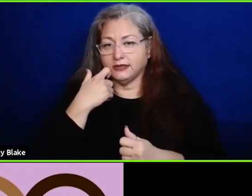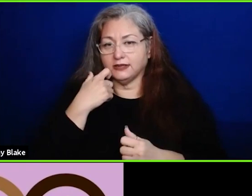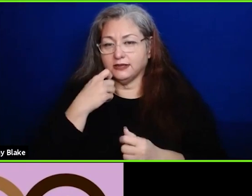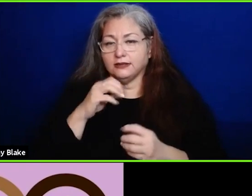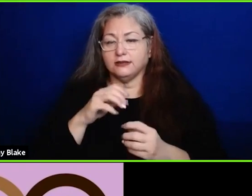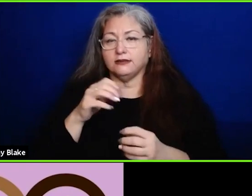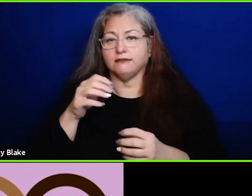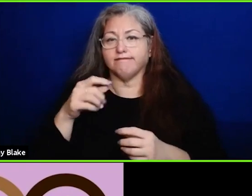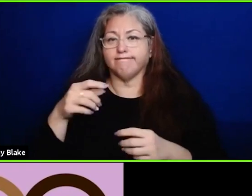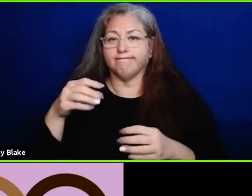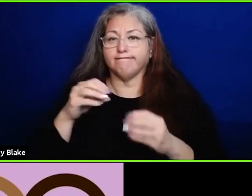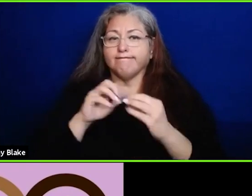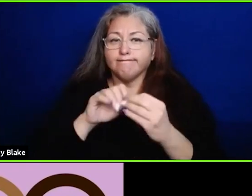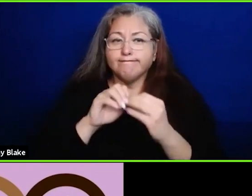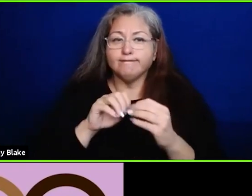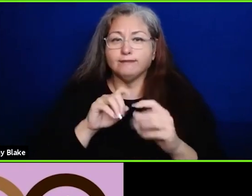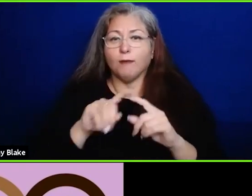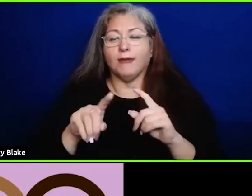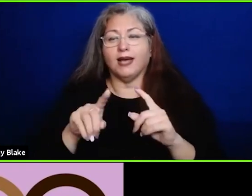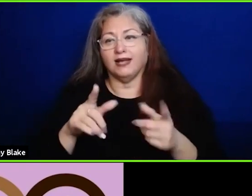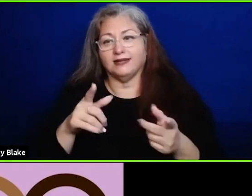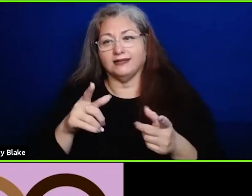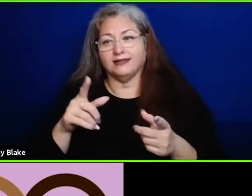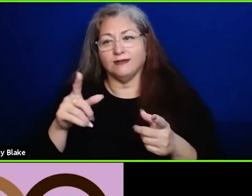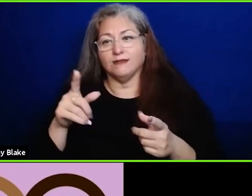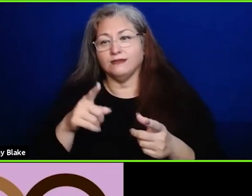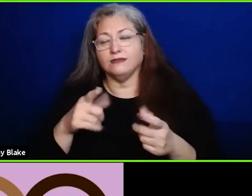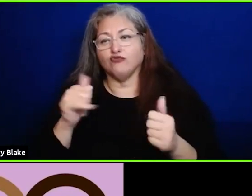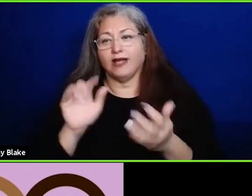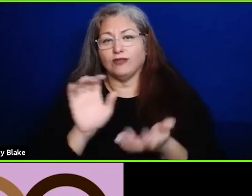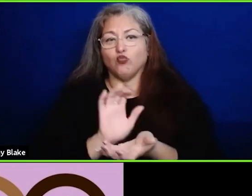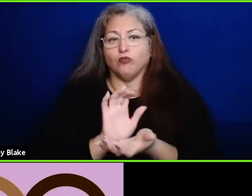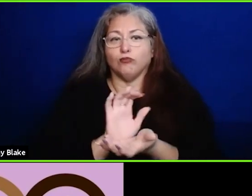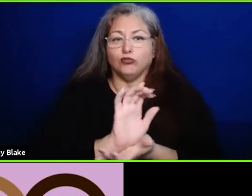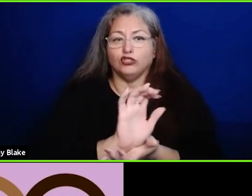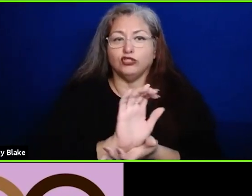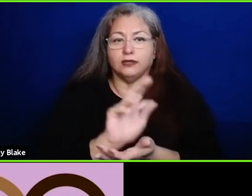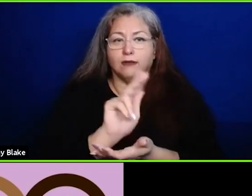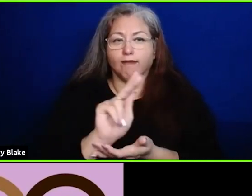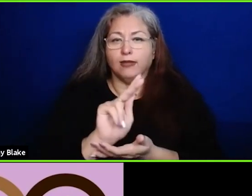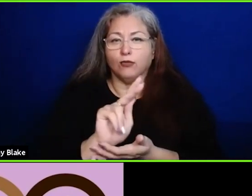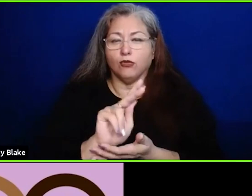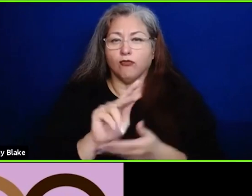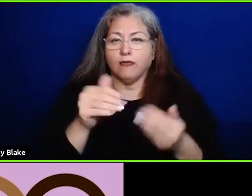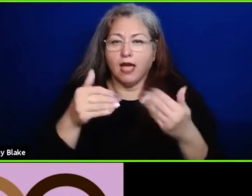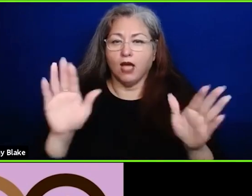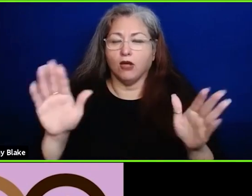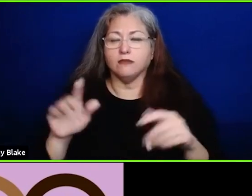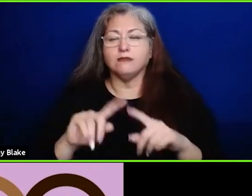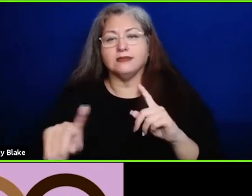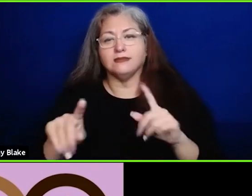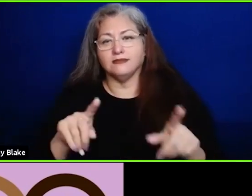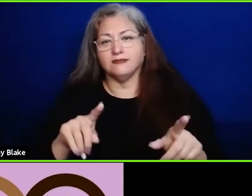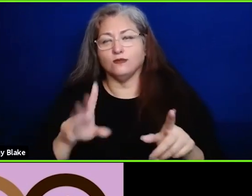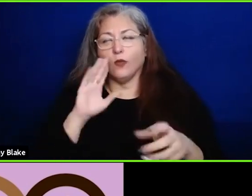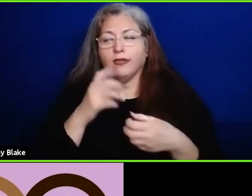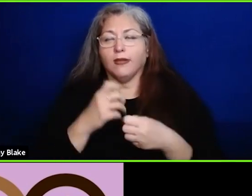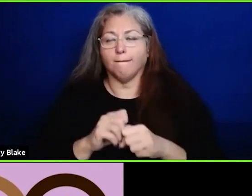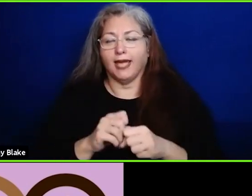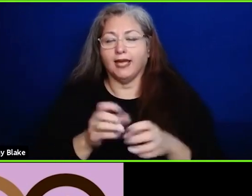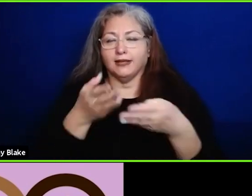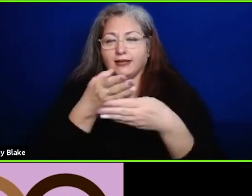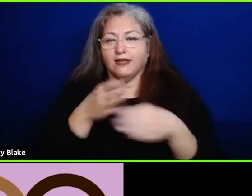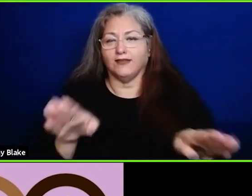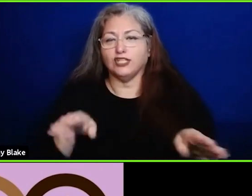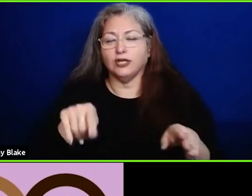be up there. But they're as always, pushing people out of the area. Yes. And as always, it creates division in the